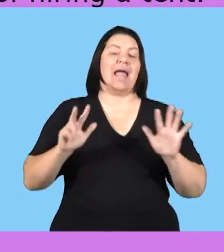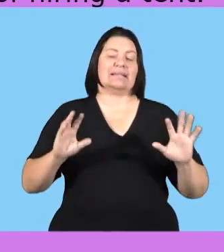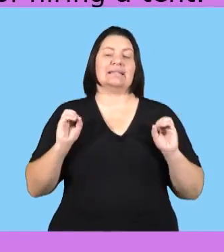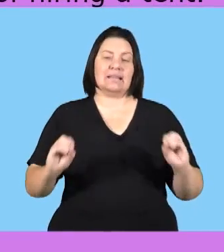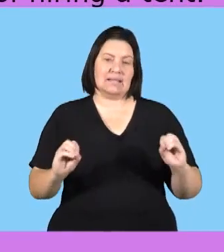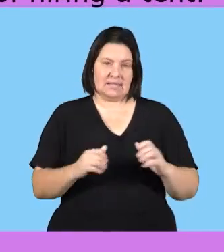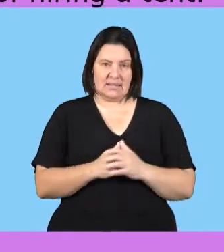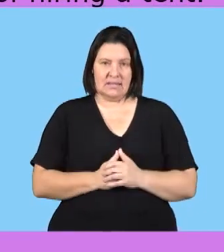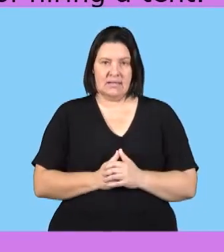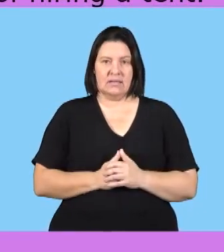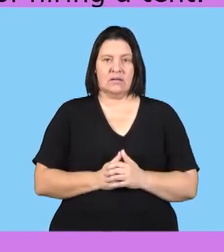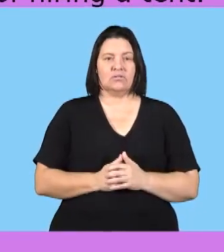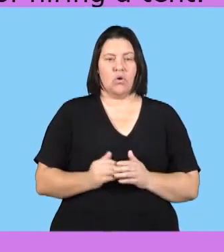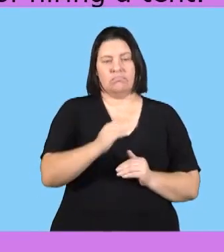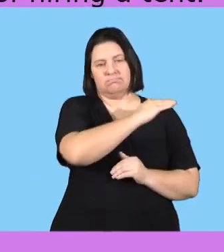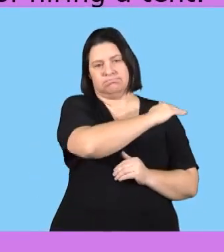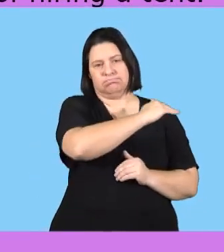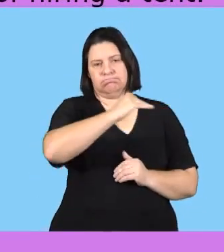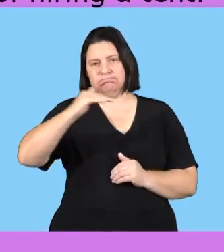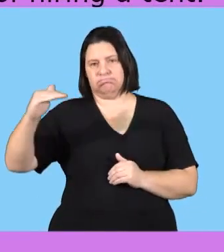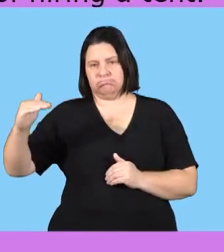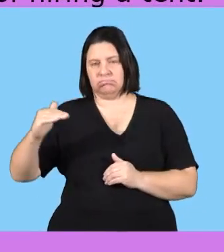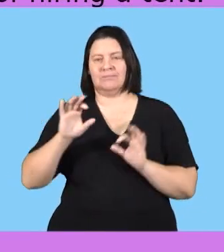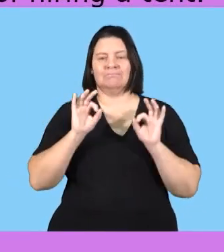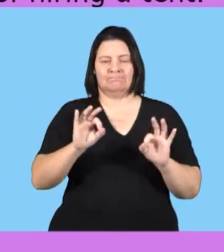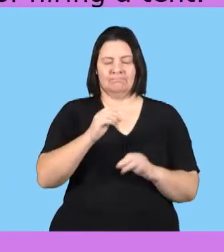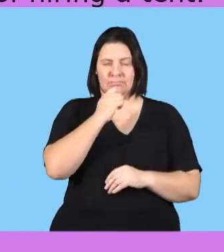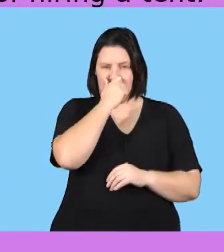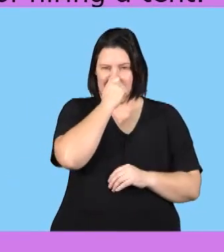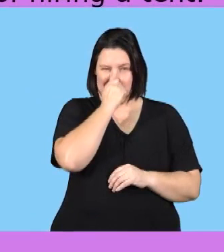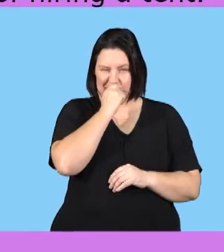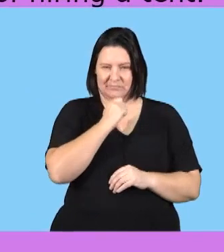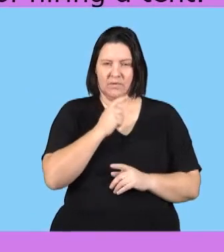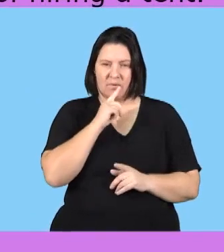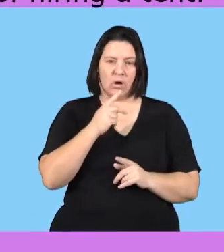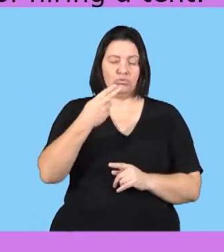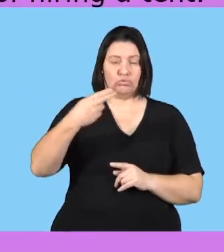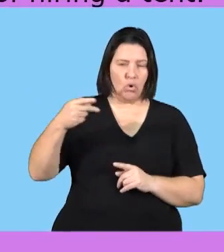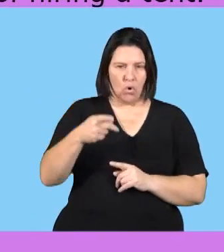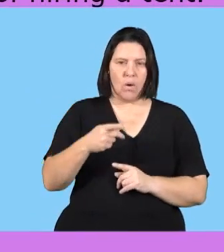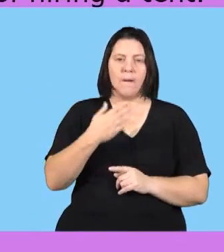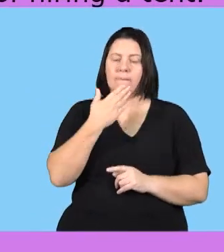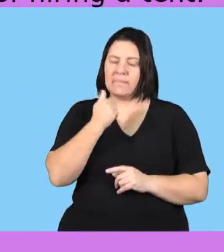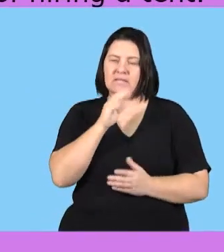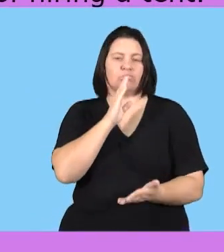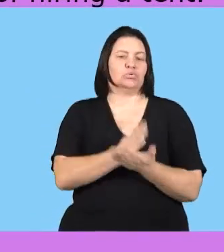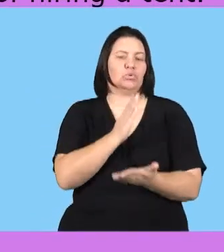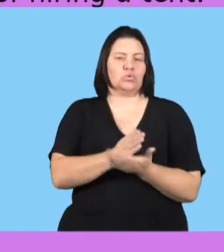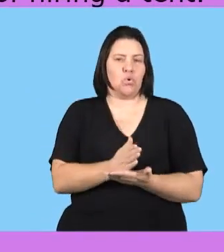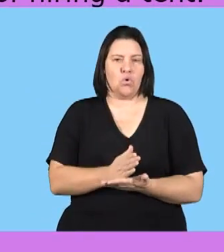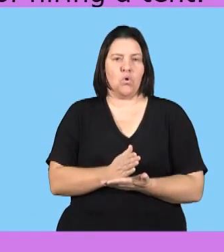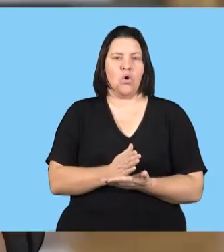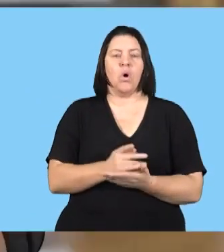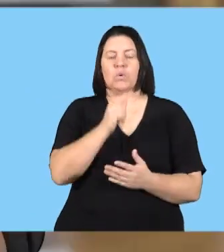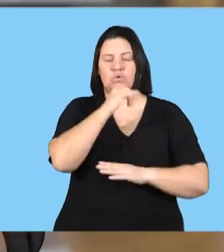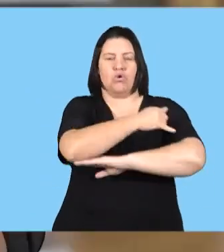exceed 8. So then our graph will be the joining of these points. And as you draw the graph, please make sure that